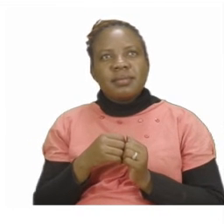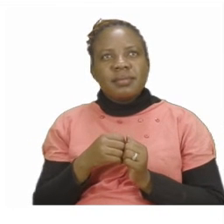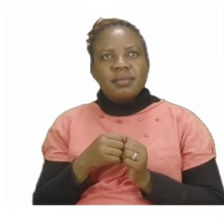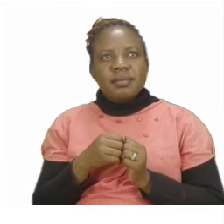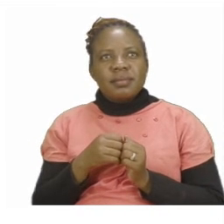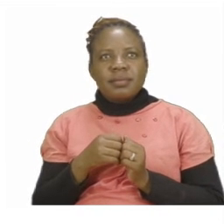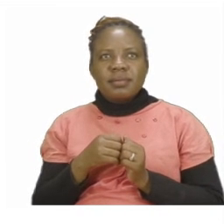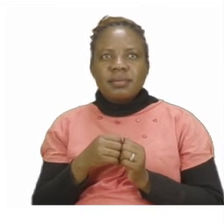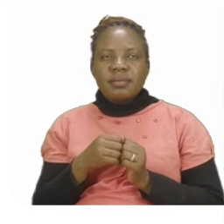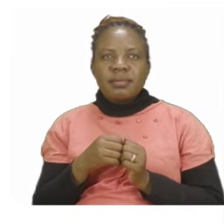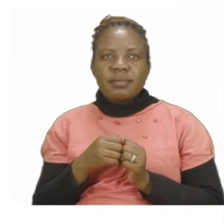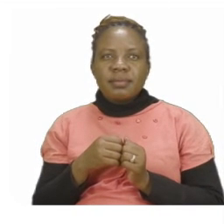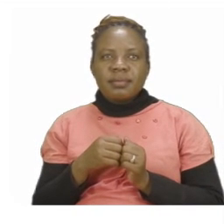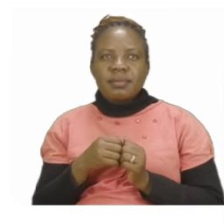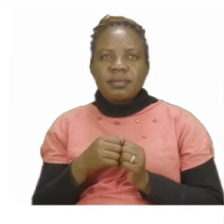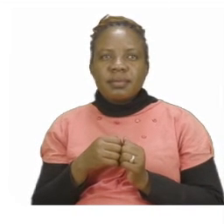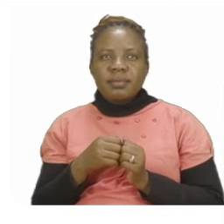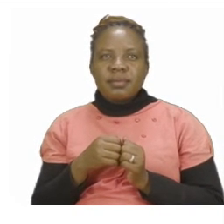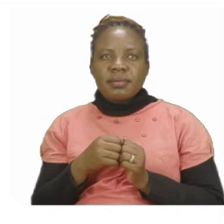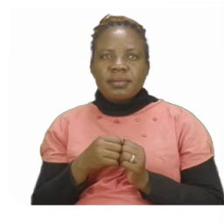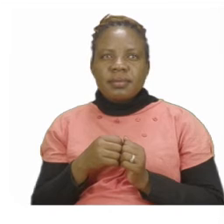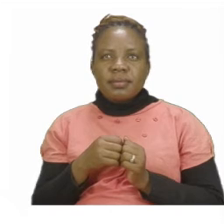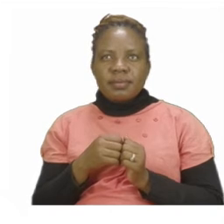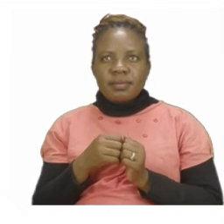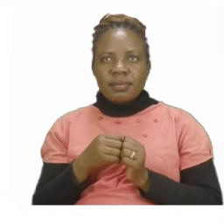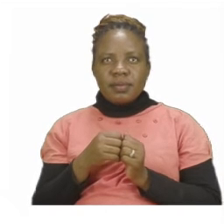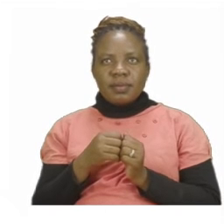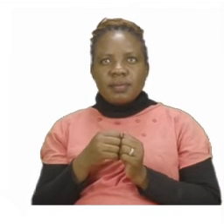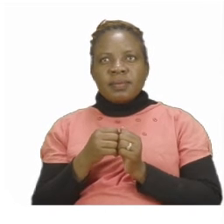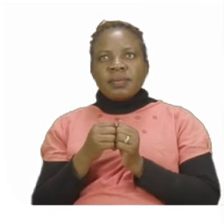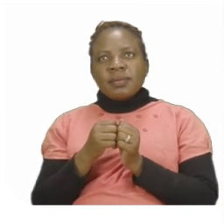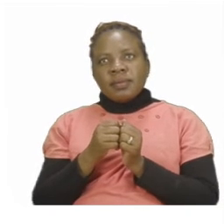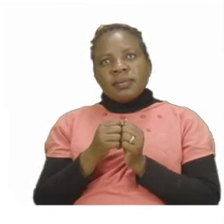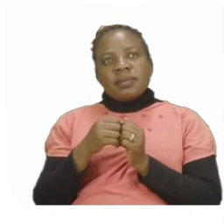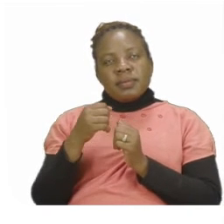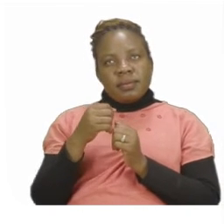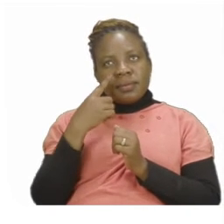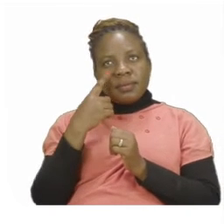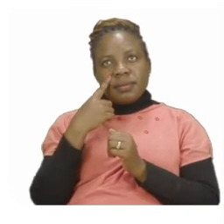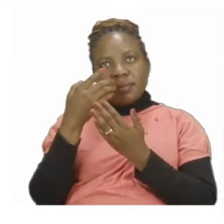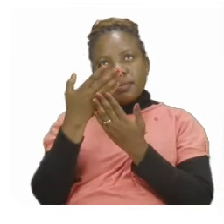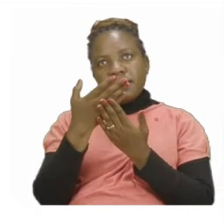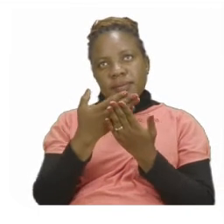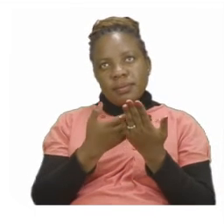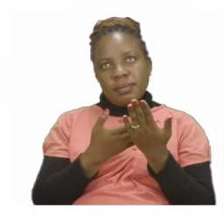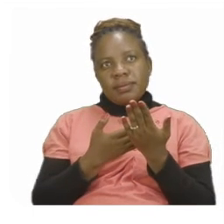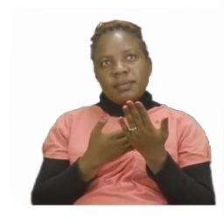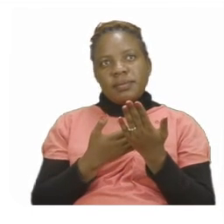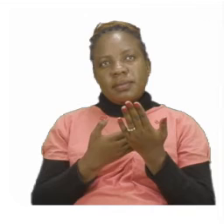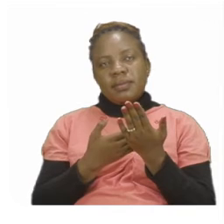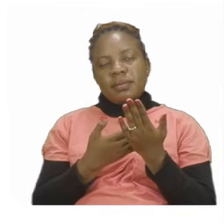just done. Right. Now you will see on the page there is also one